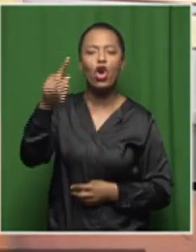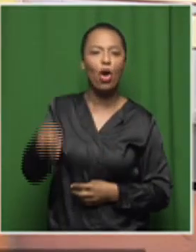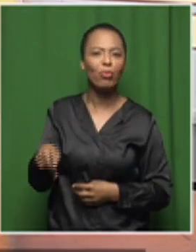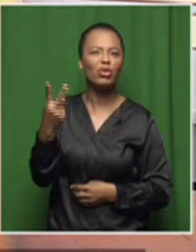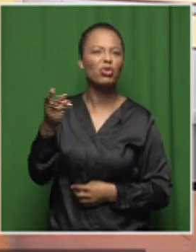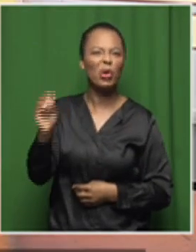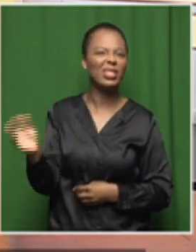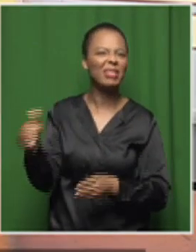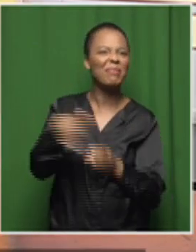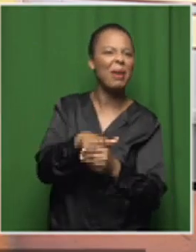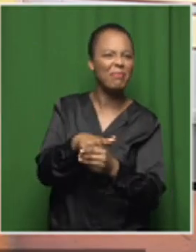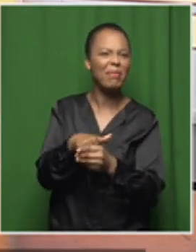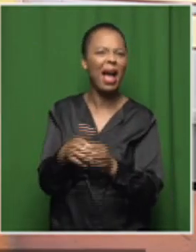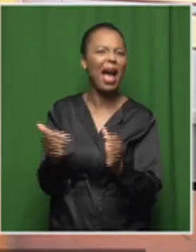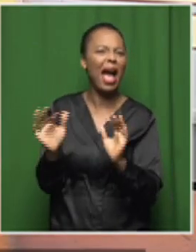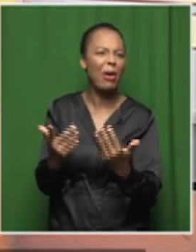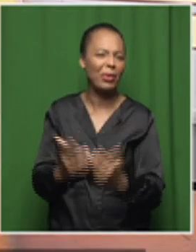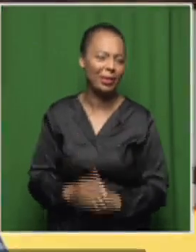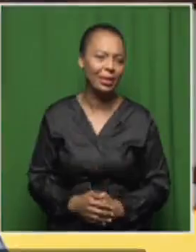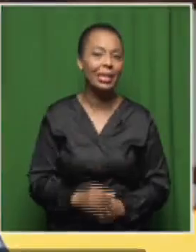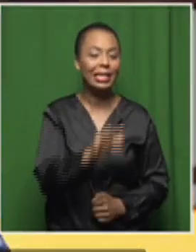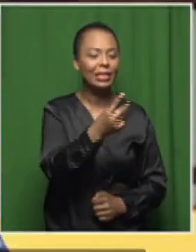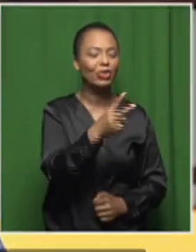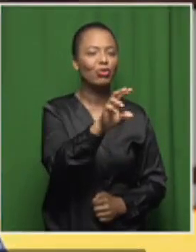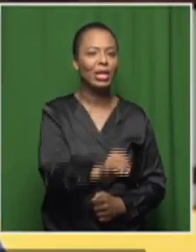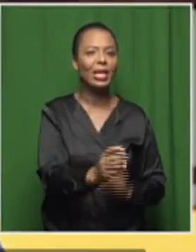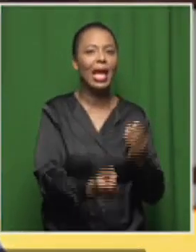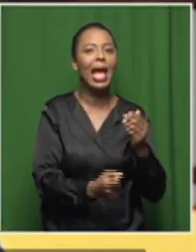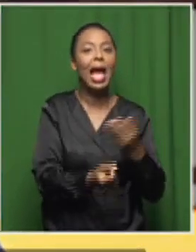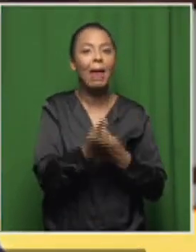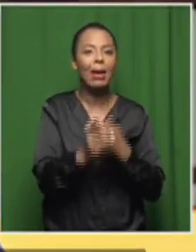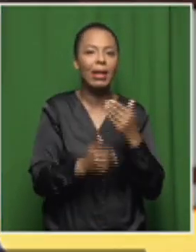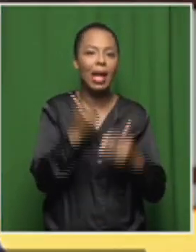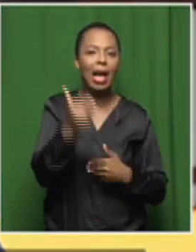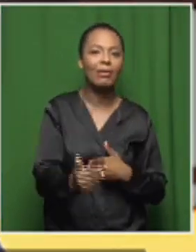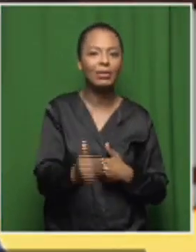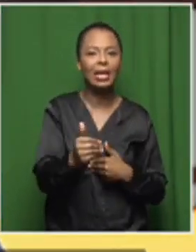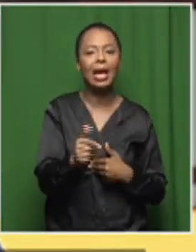picture? G20 is happening immediately after TEDx Johannesburg.